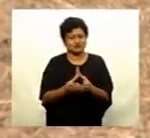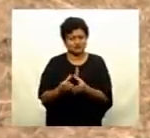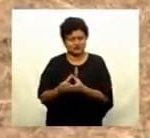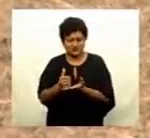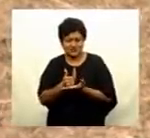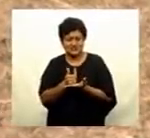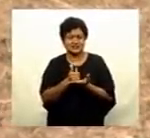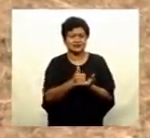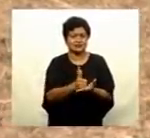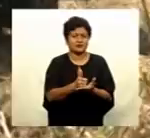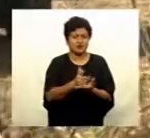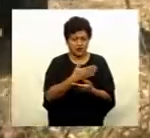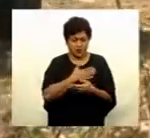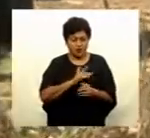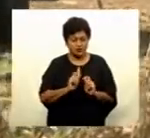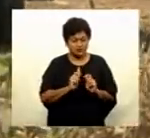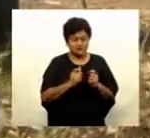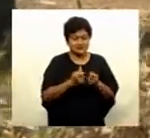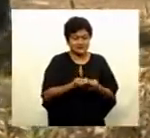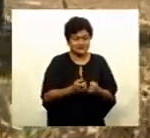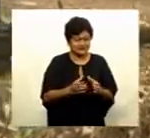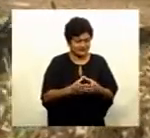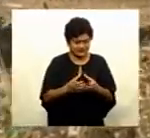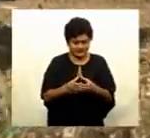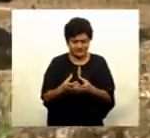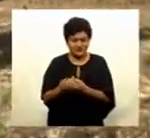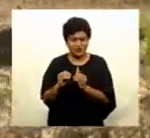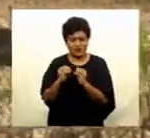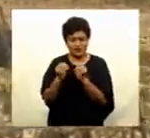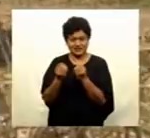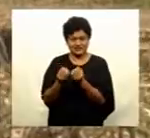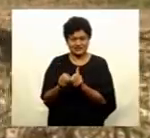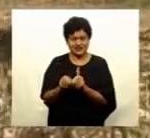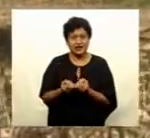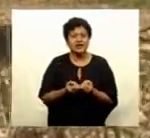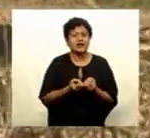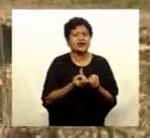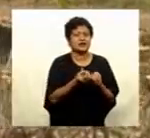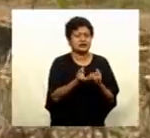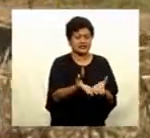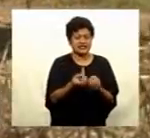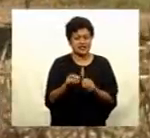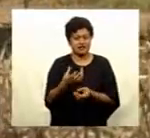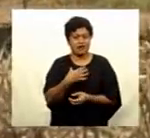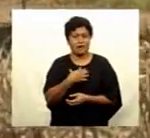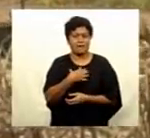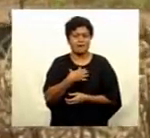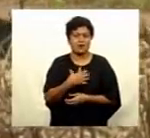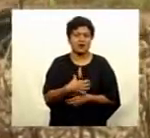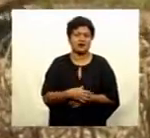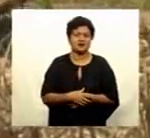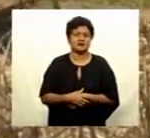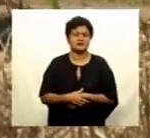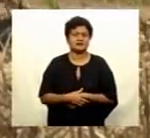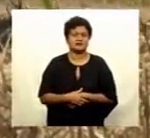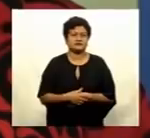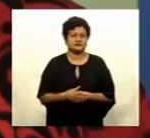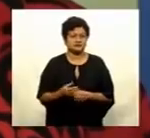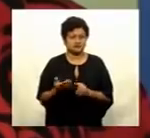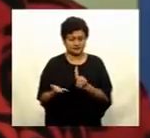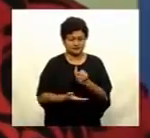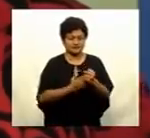other organizations in order to provide further technical assistance in the Western Cane Belt areas. We can say